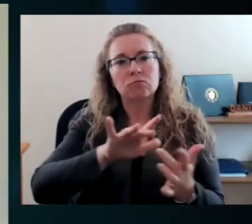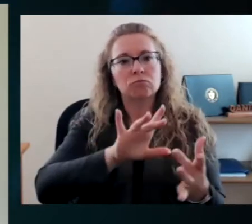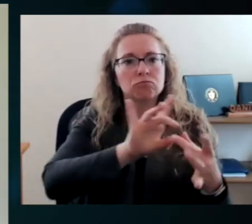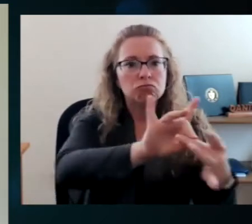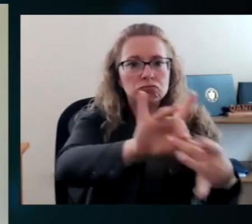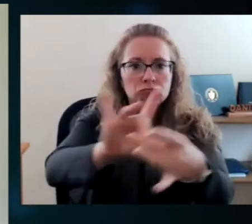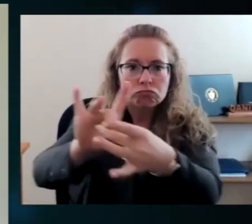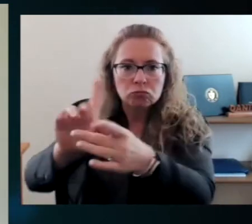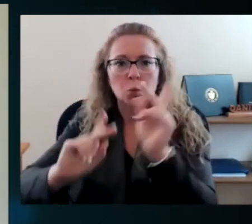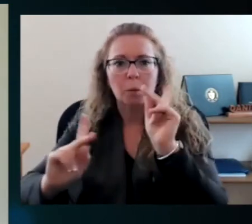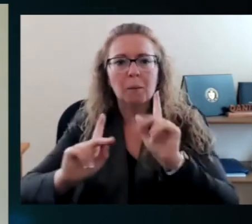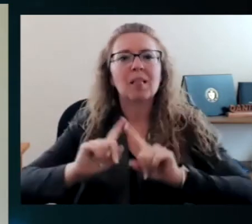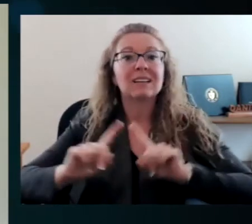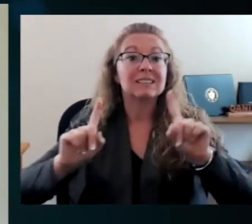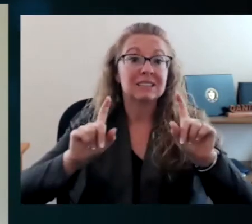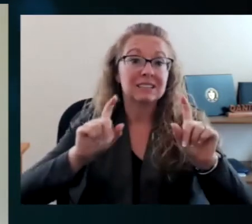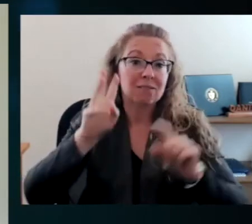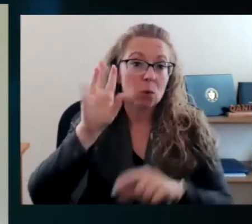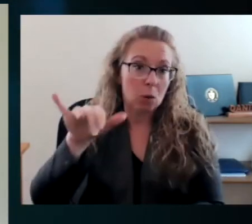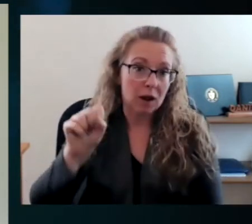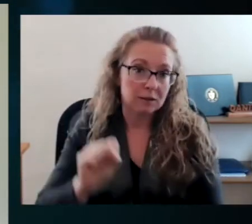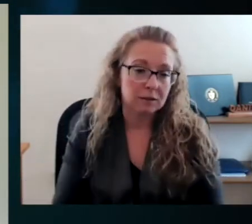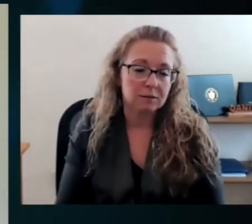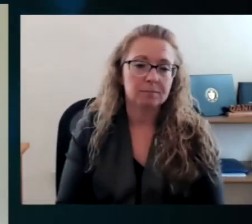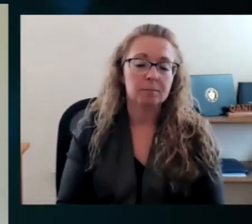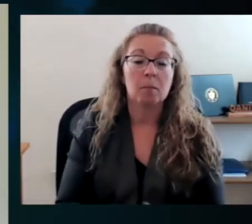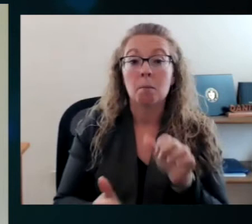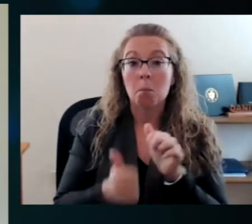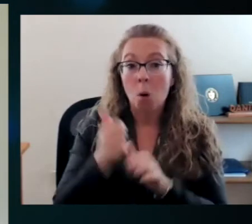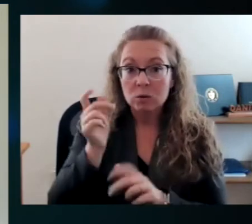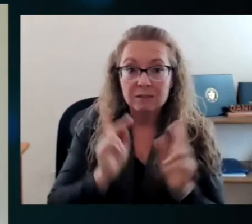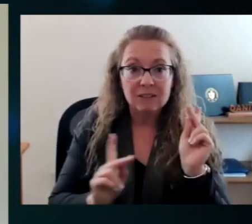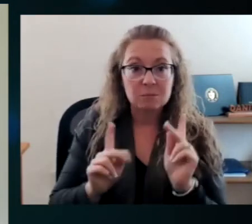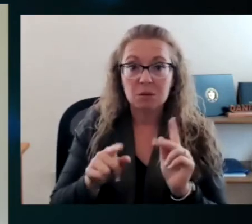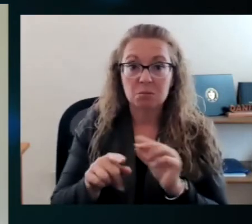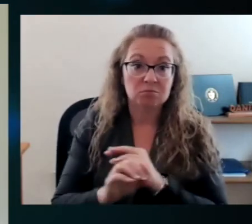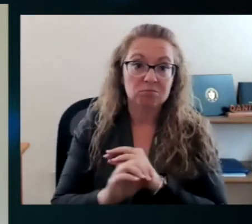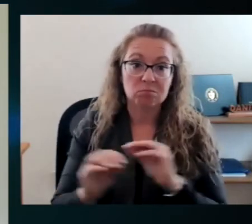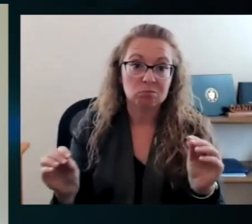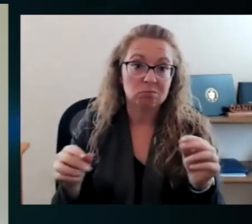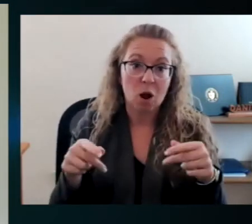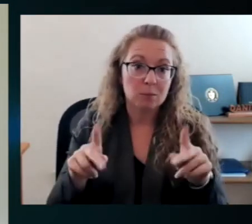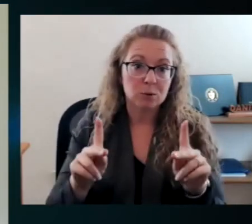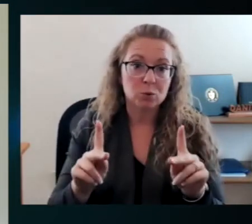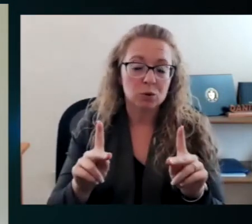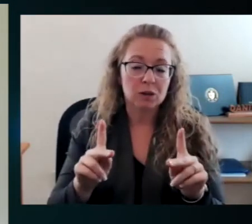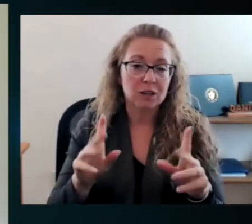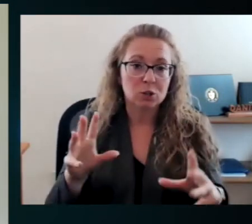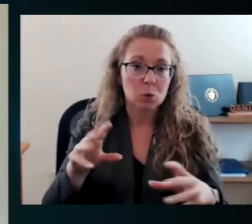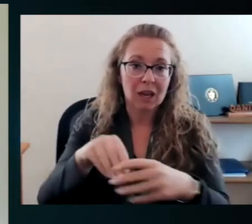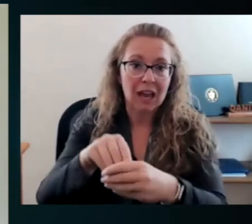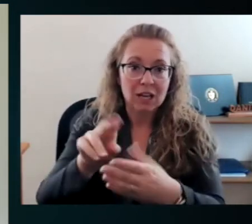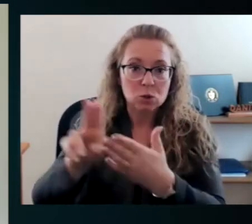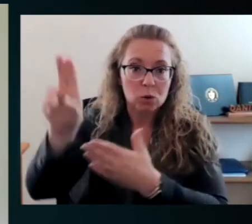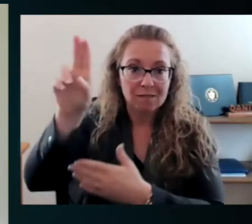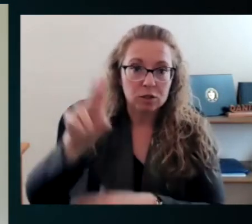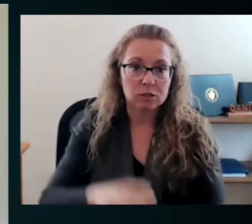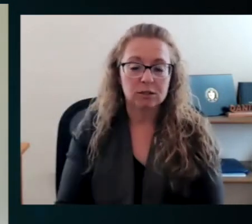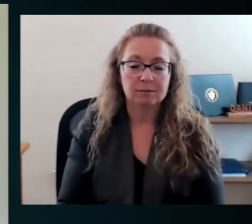right? Because most of these people will not have the opportunity to engage in a university,